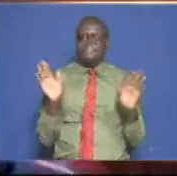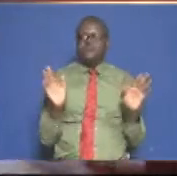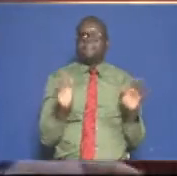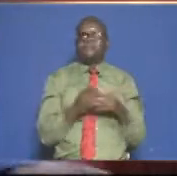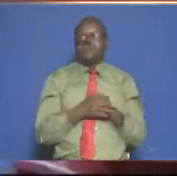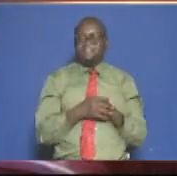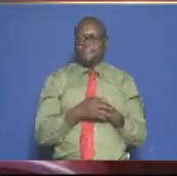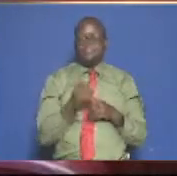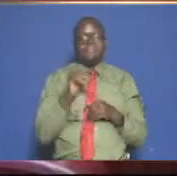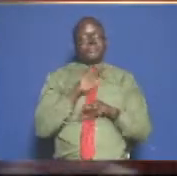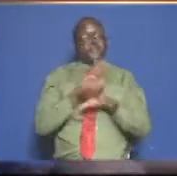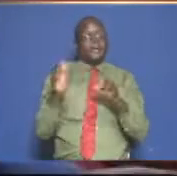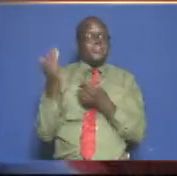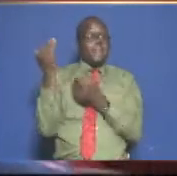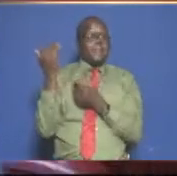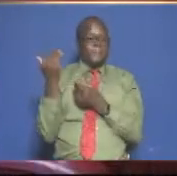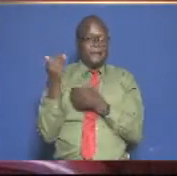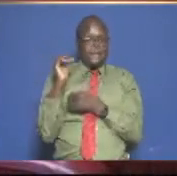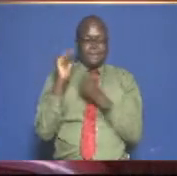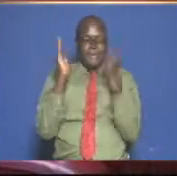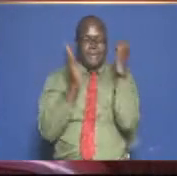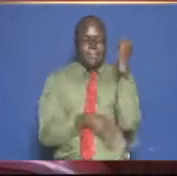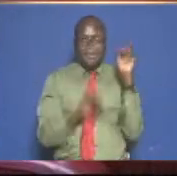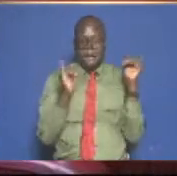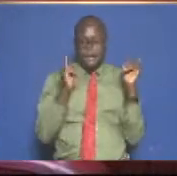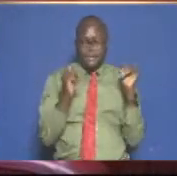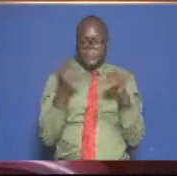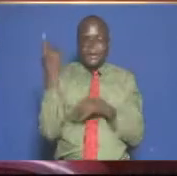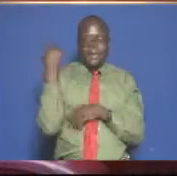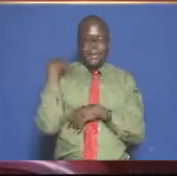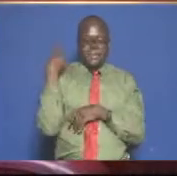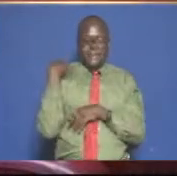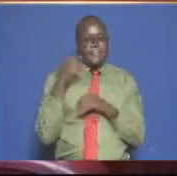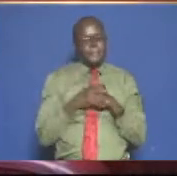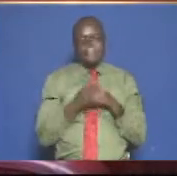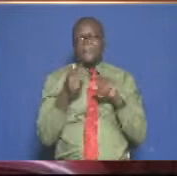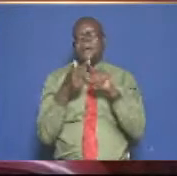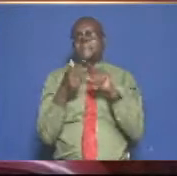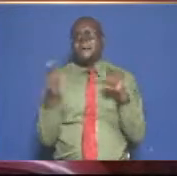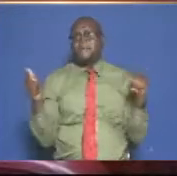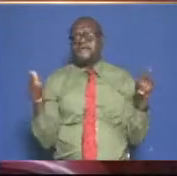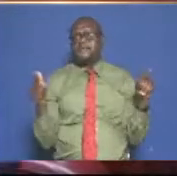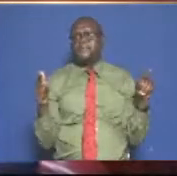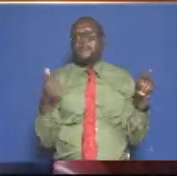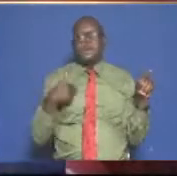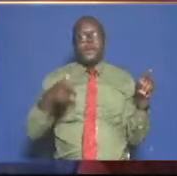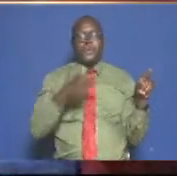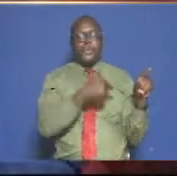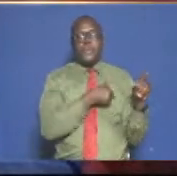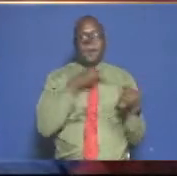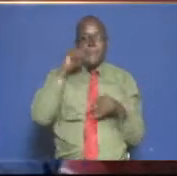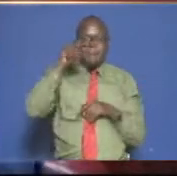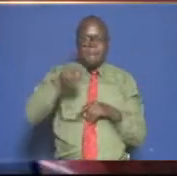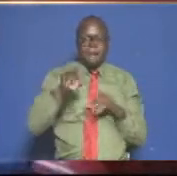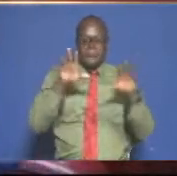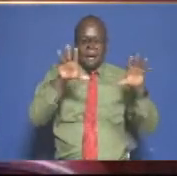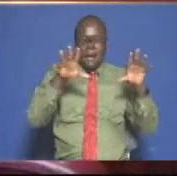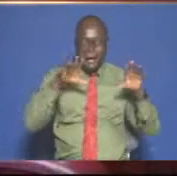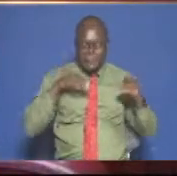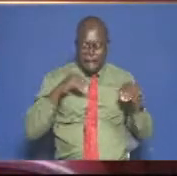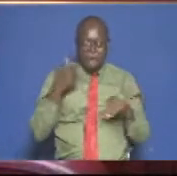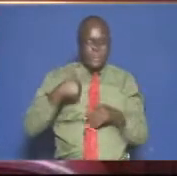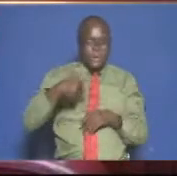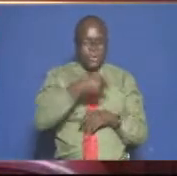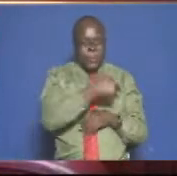didn't expect the sad news of yesterday. But Mr. Speaker, we must accept that we are